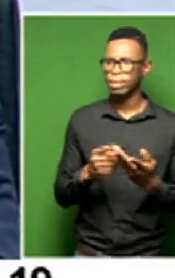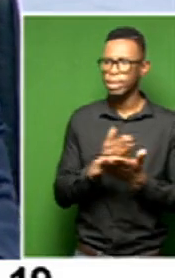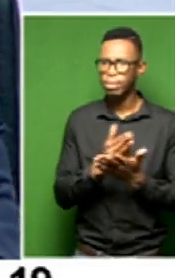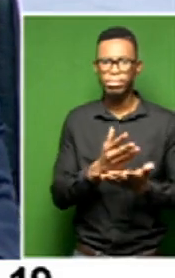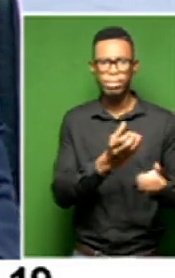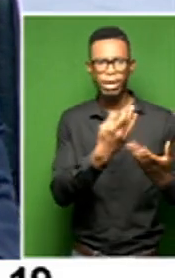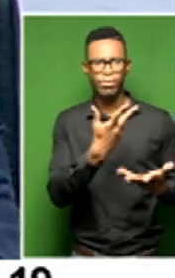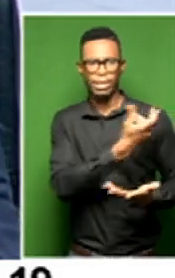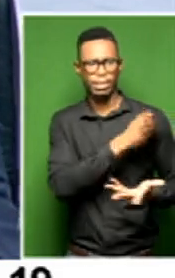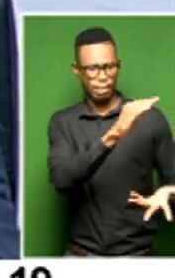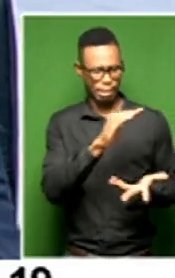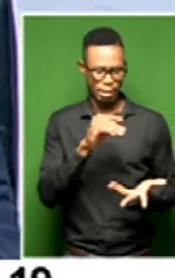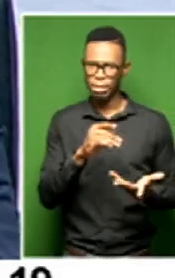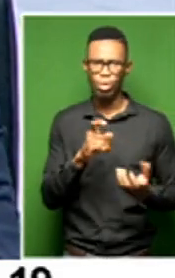hogging,